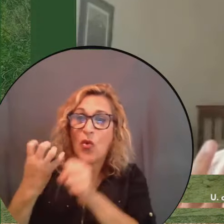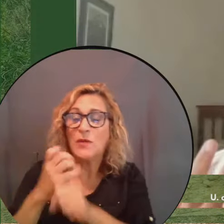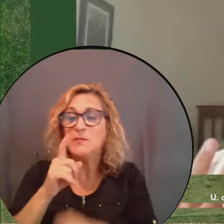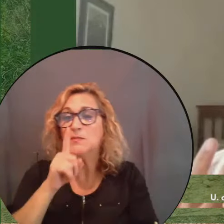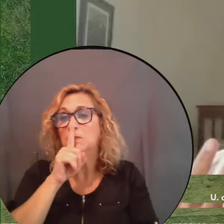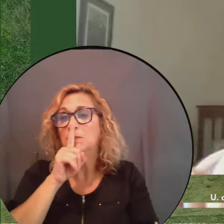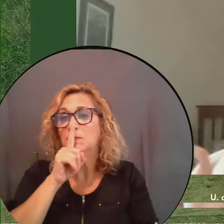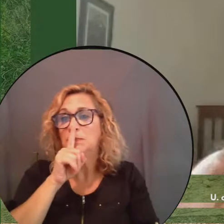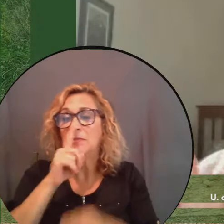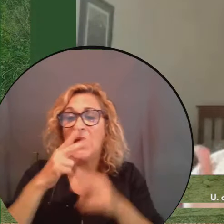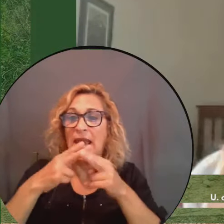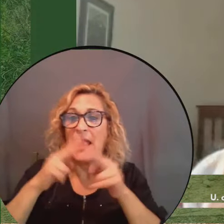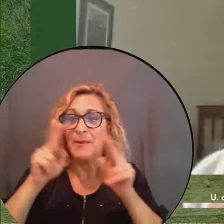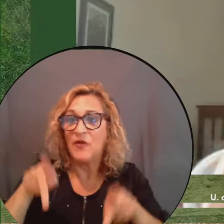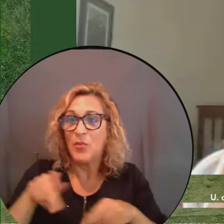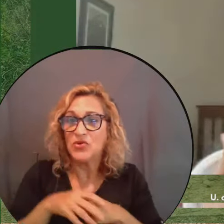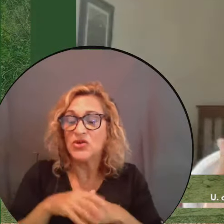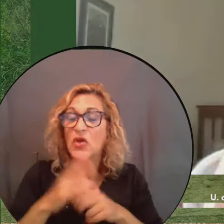name.